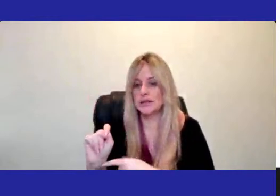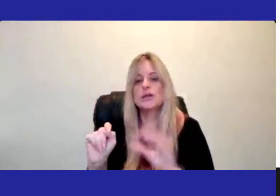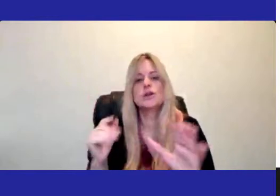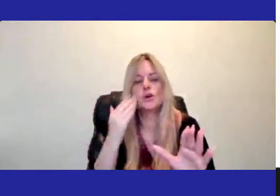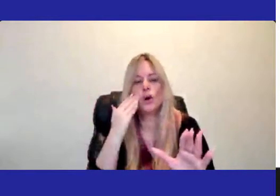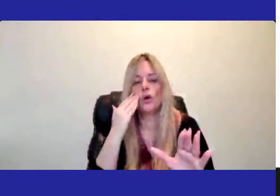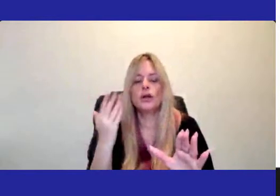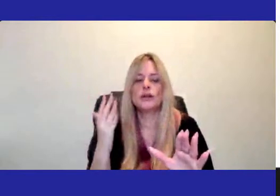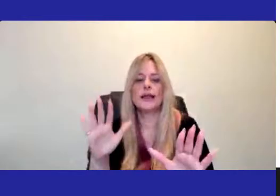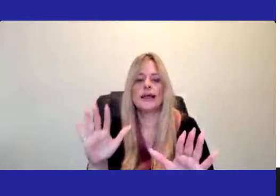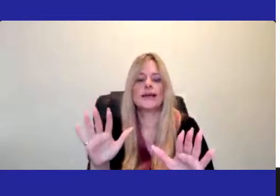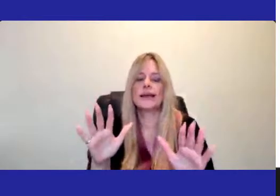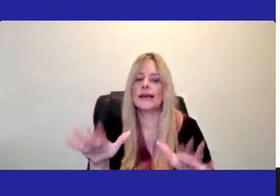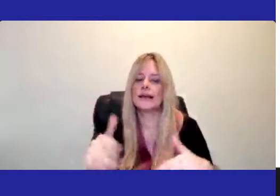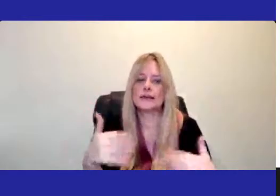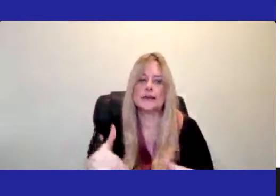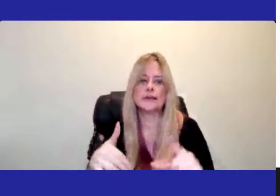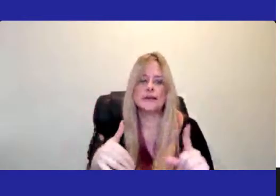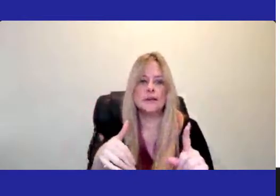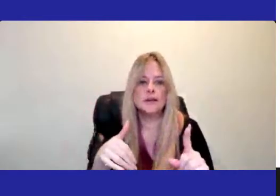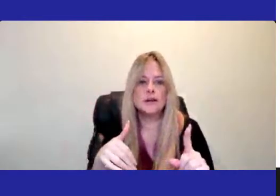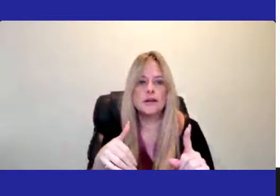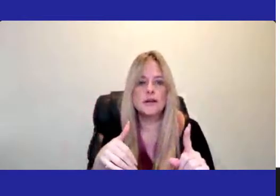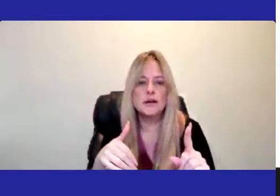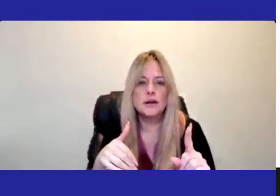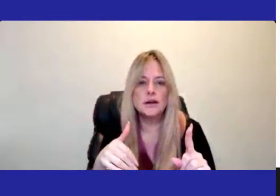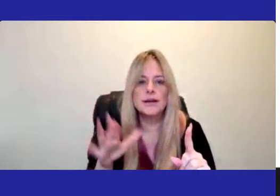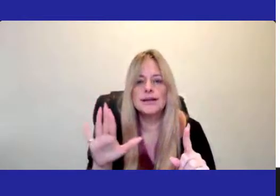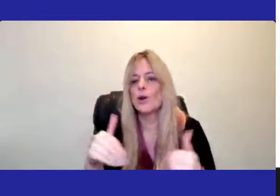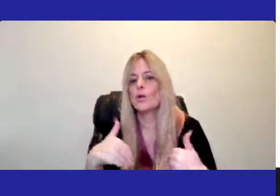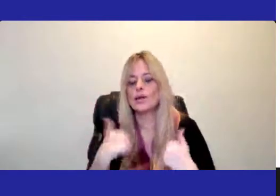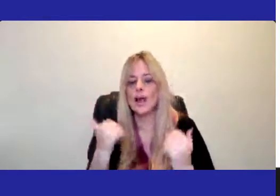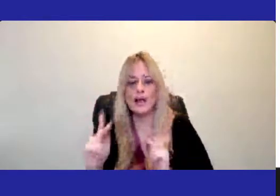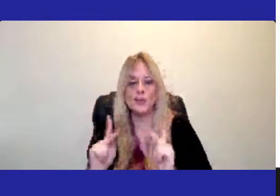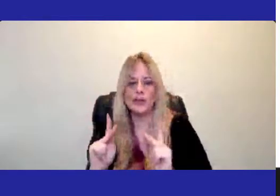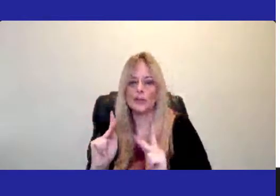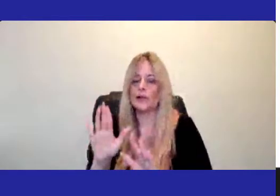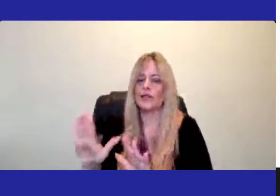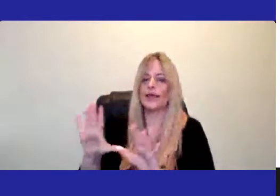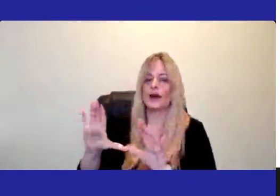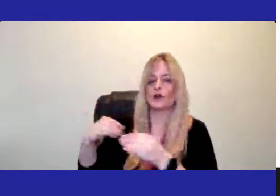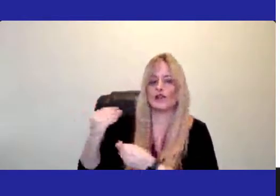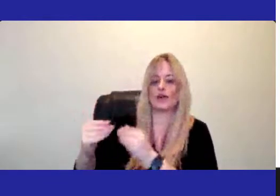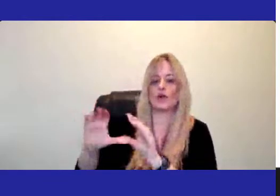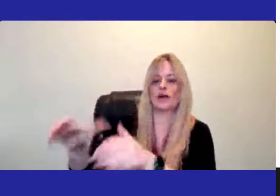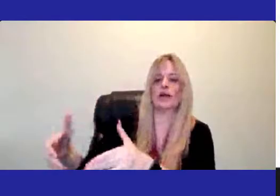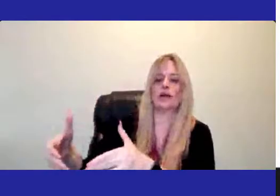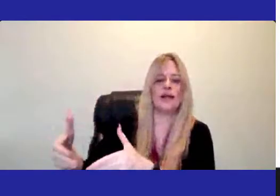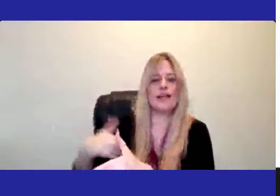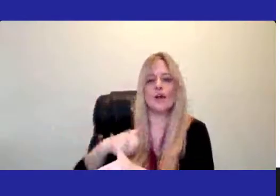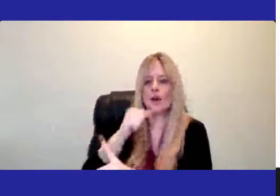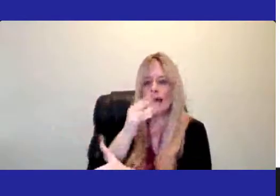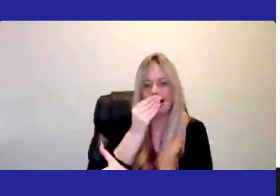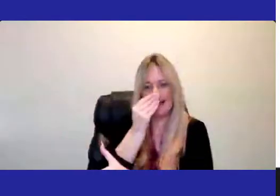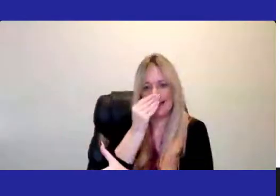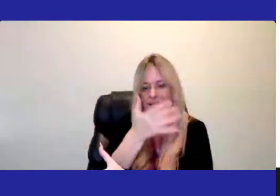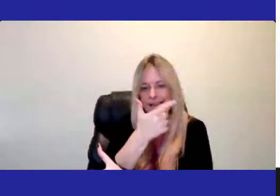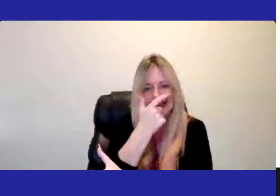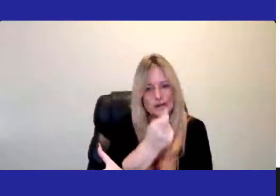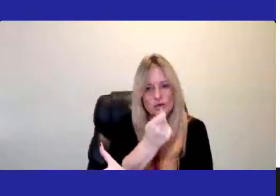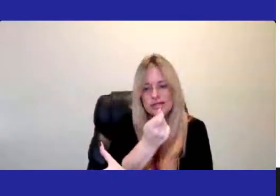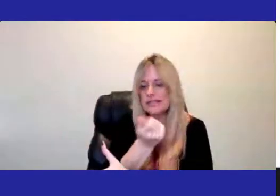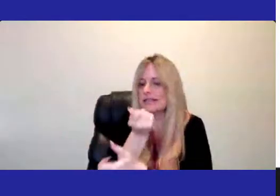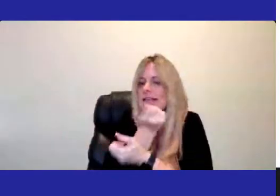So it's such a generational thing. The young people are so uninterested in anything that requires,